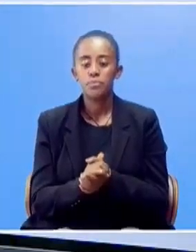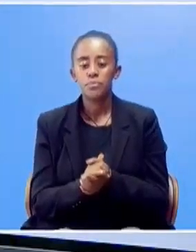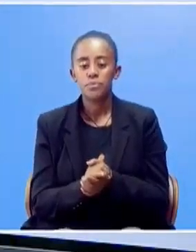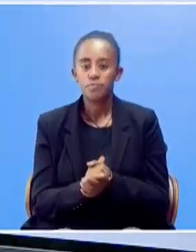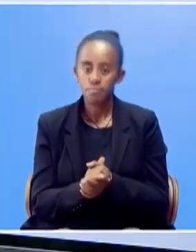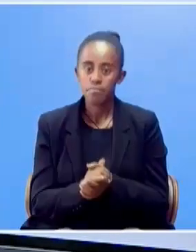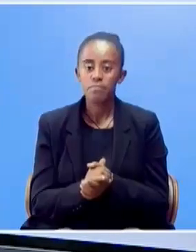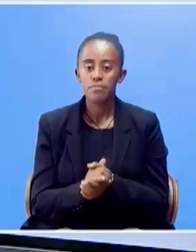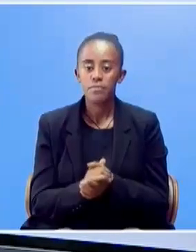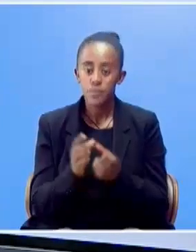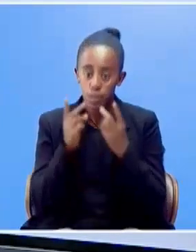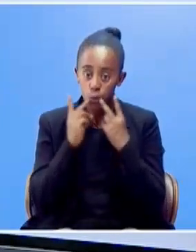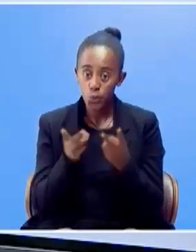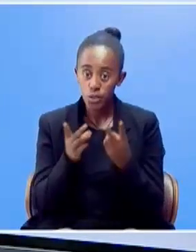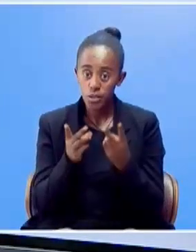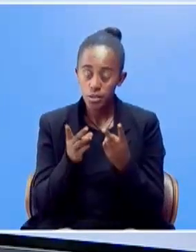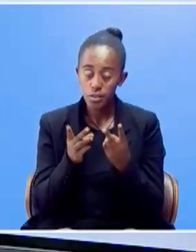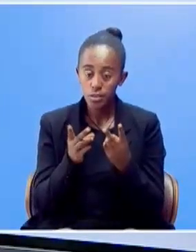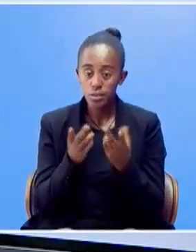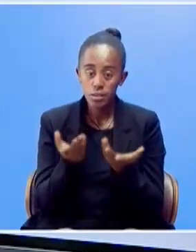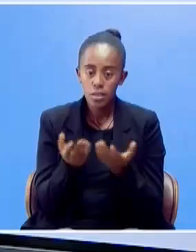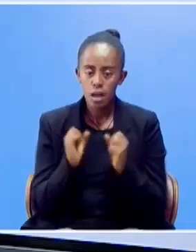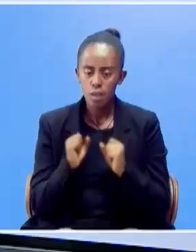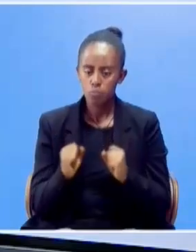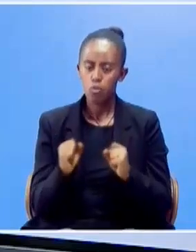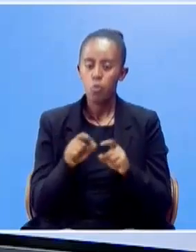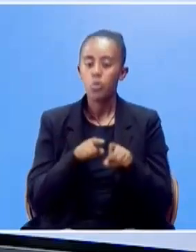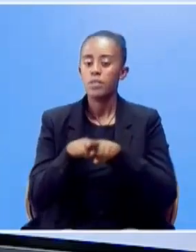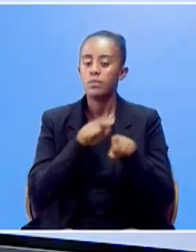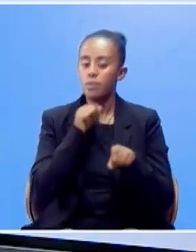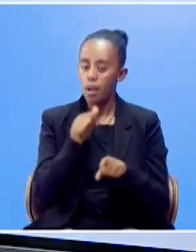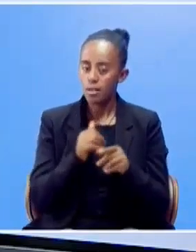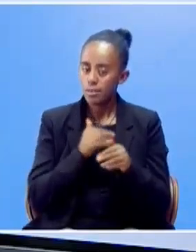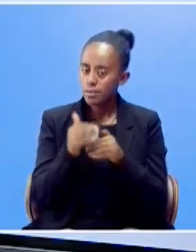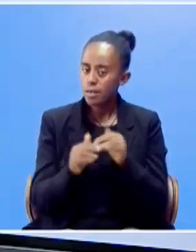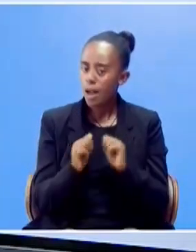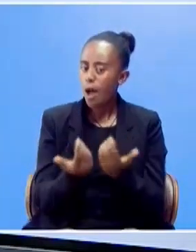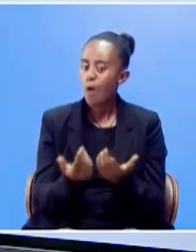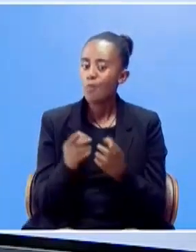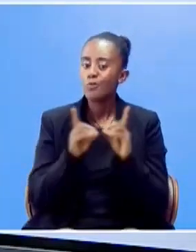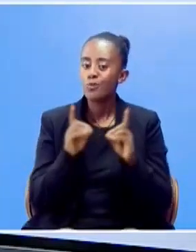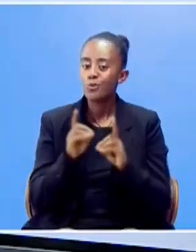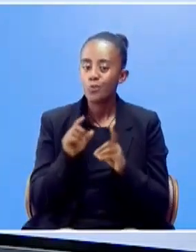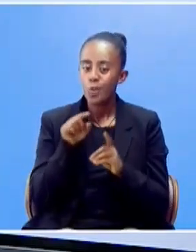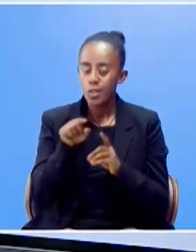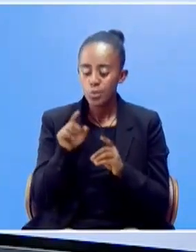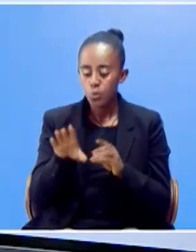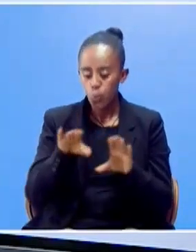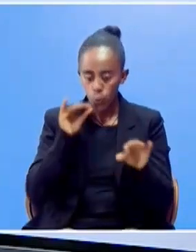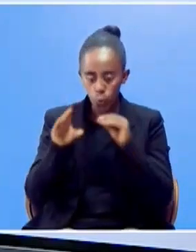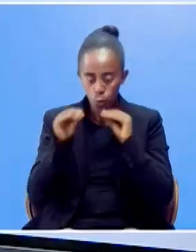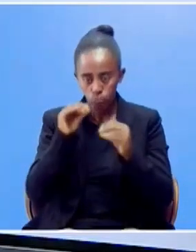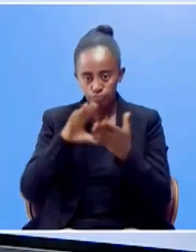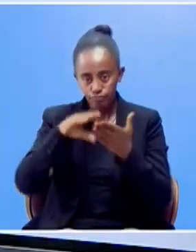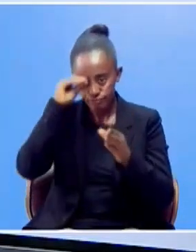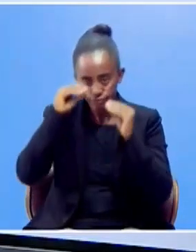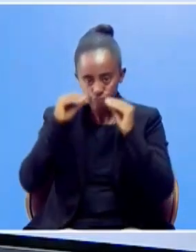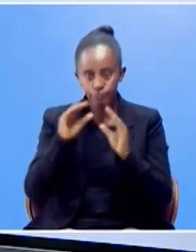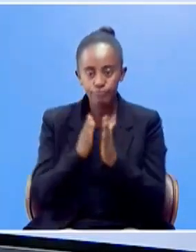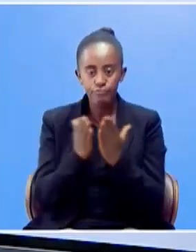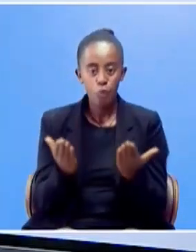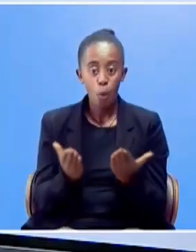Here, you see? I strongly disagree. Then, how do I say? You gain knowledge from